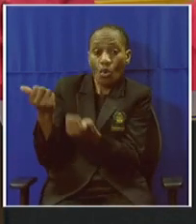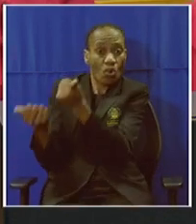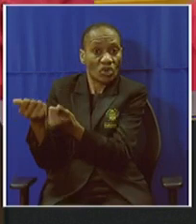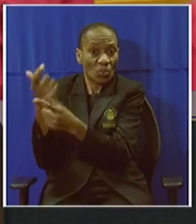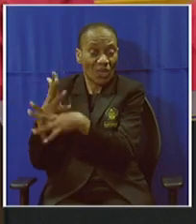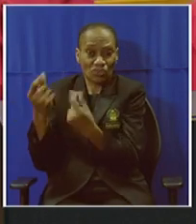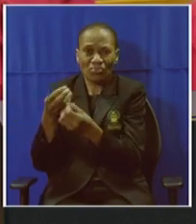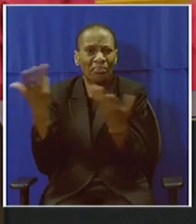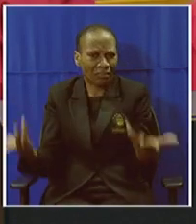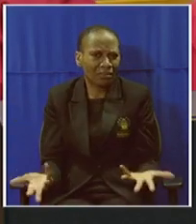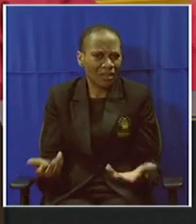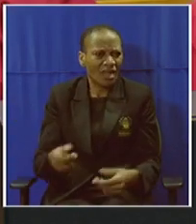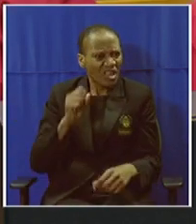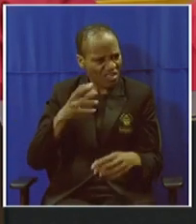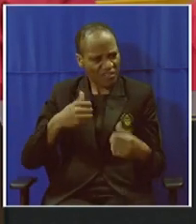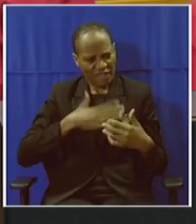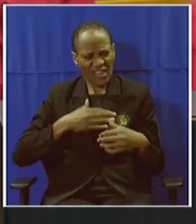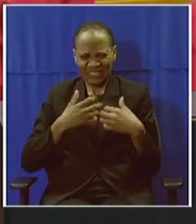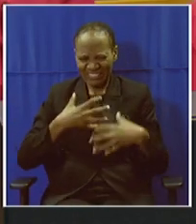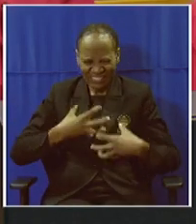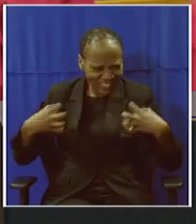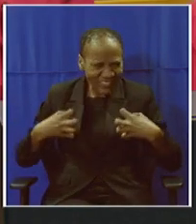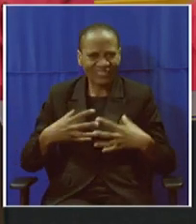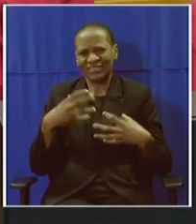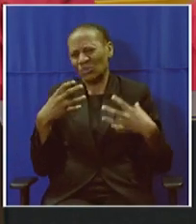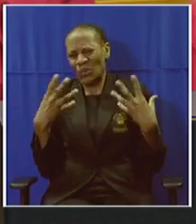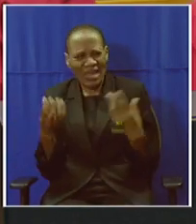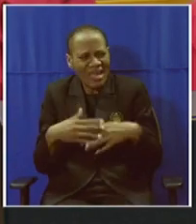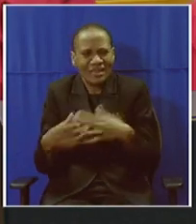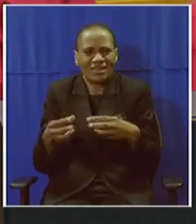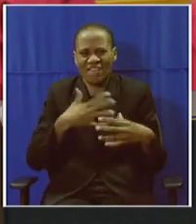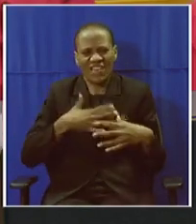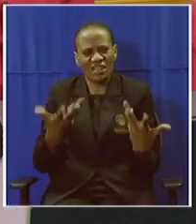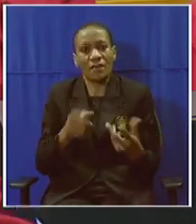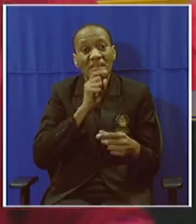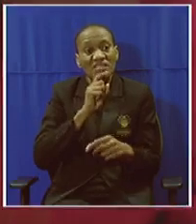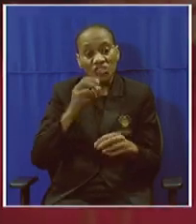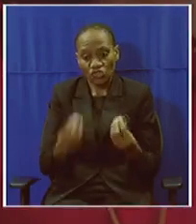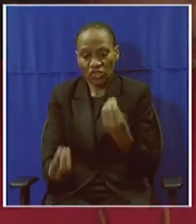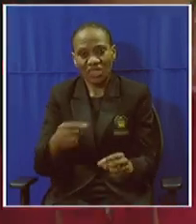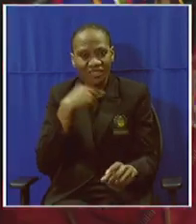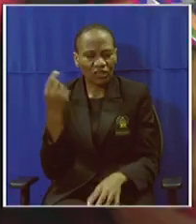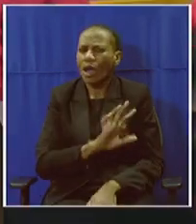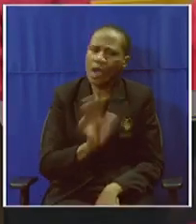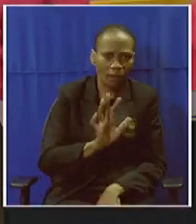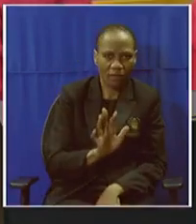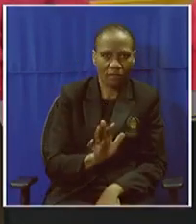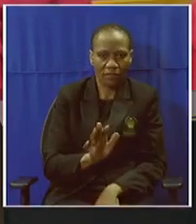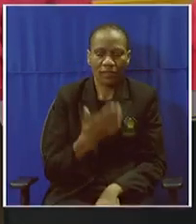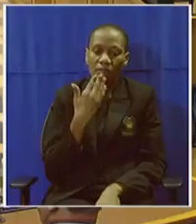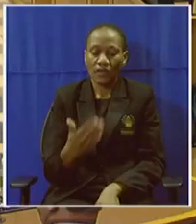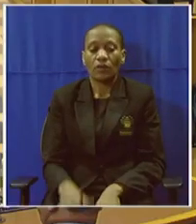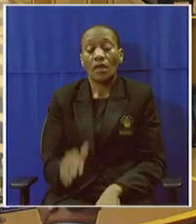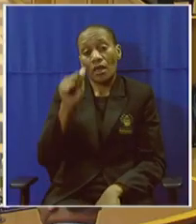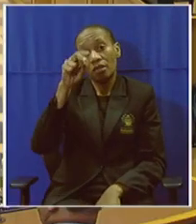anger, frustration, and activism against murdering of children. Rale Bohame,